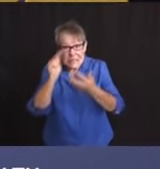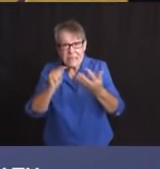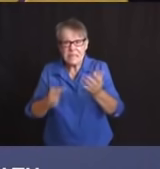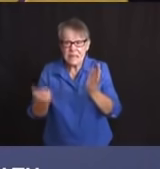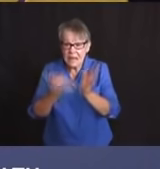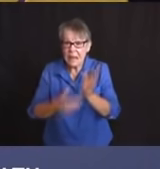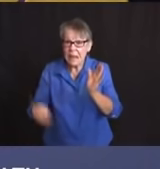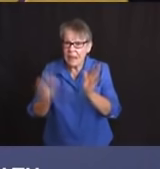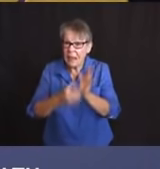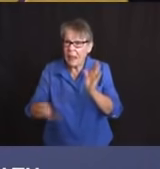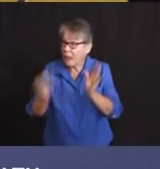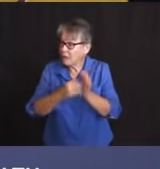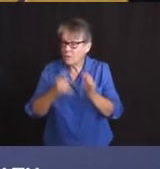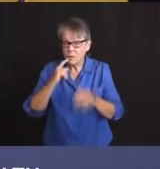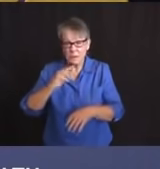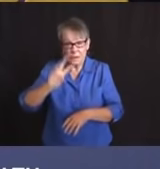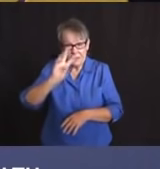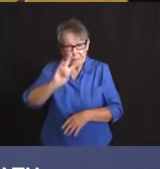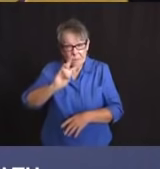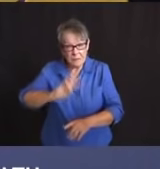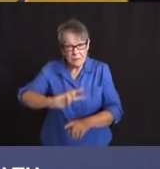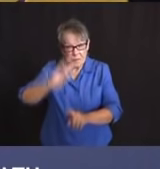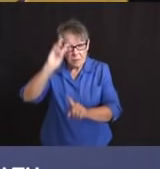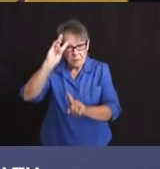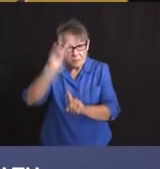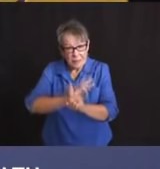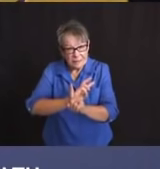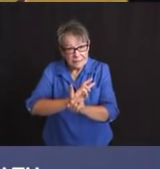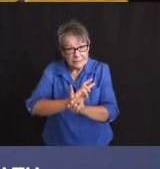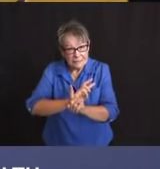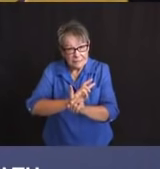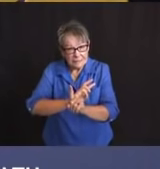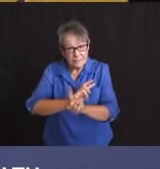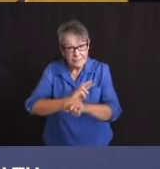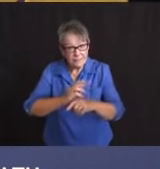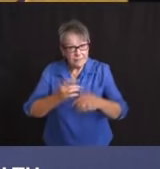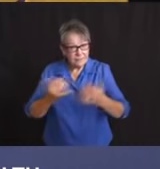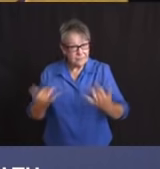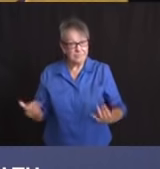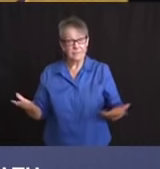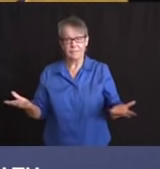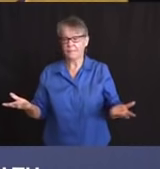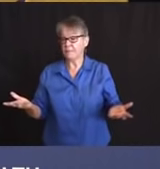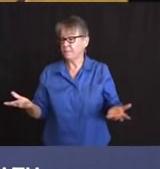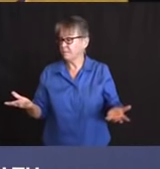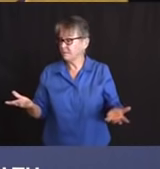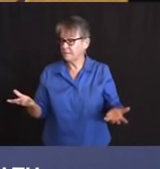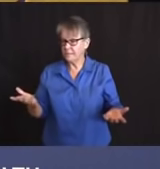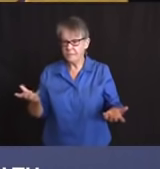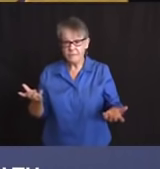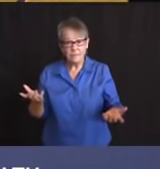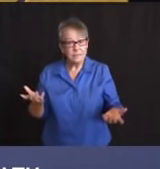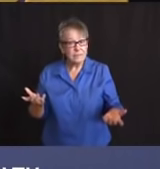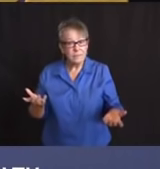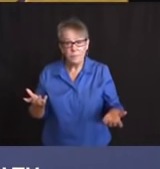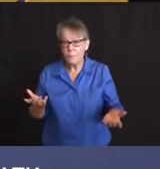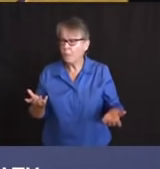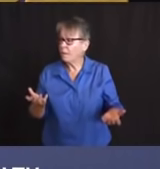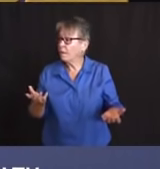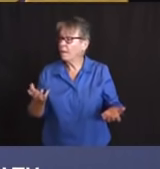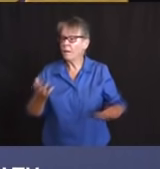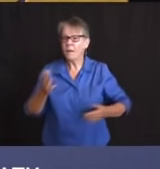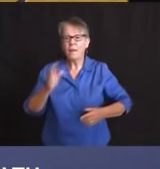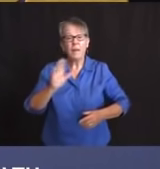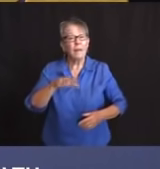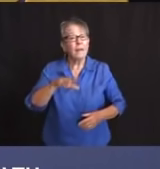coverings, wash your hands with soap and water. If you don't feel good, stay home, get tested, etc. Thank you. Let's come down. We'll do Dave and